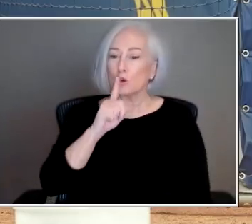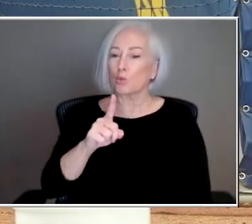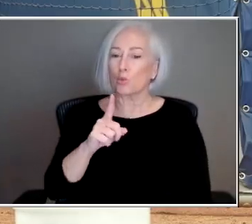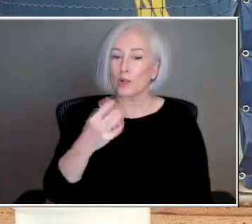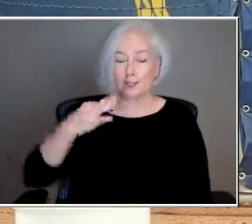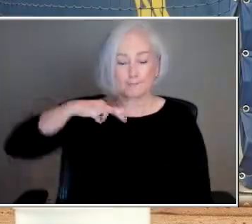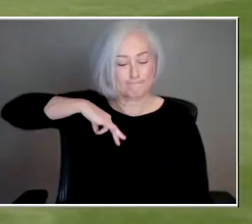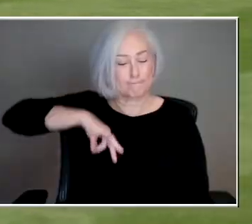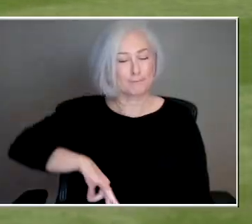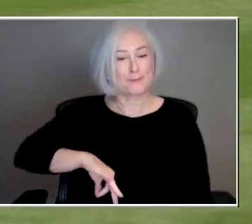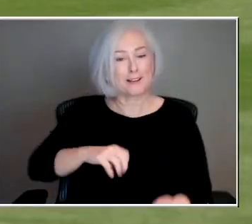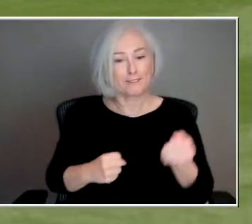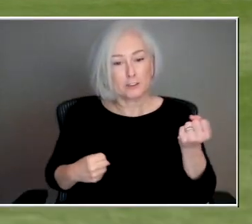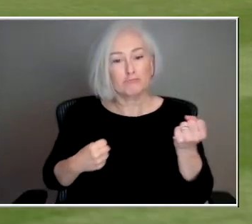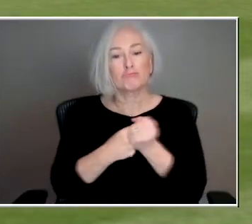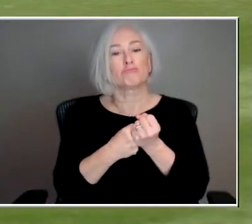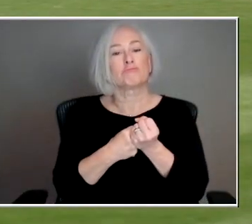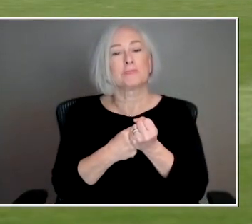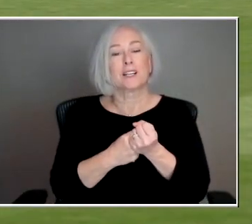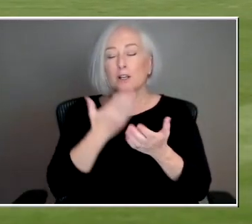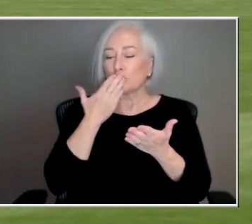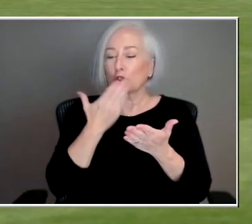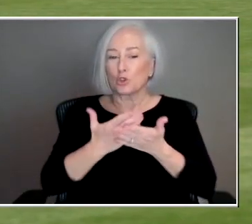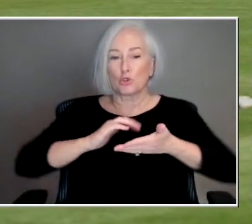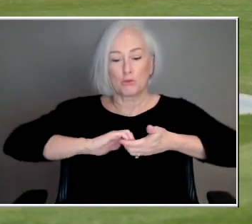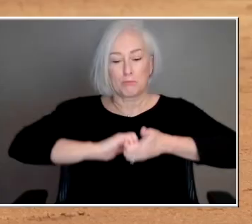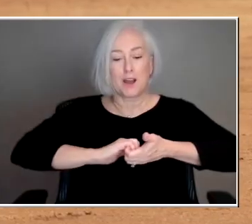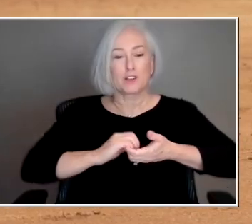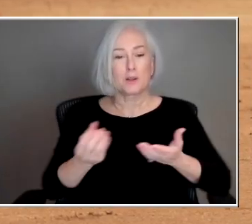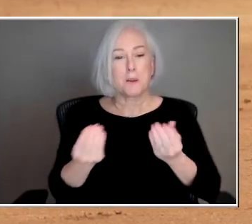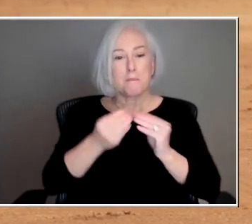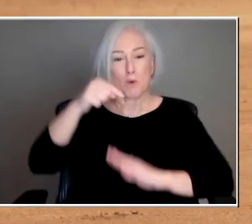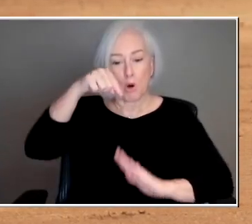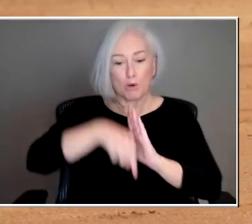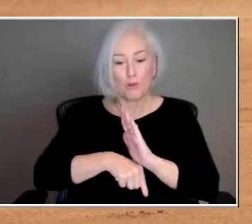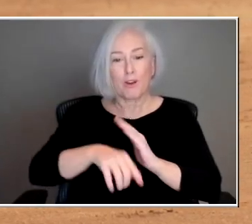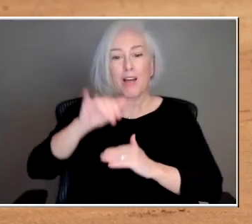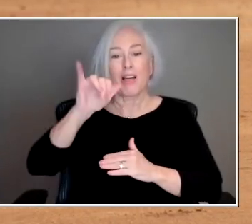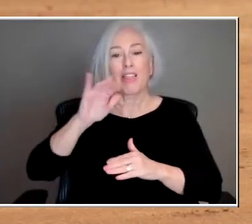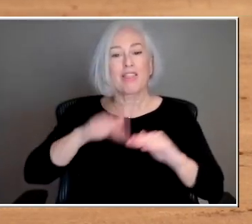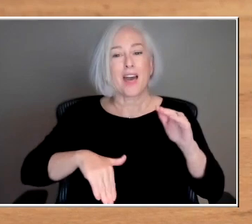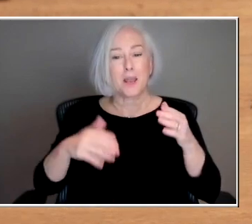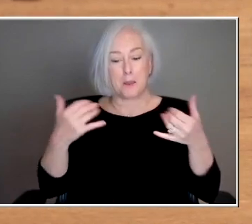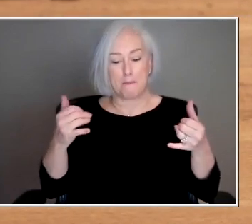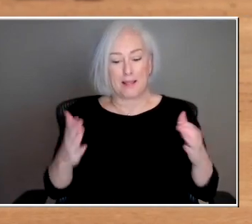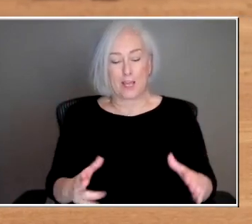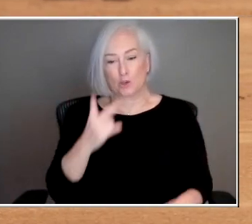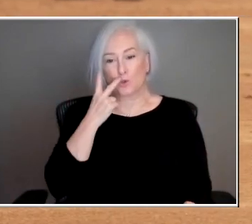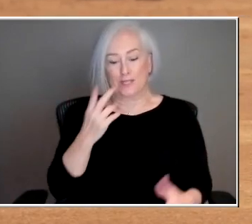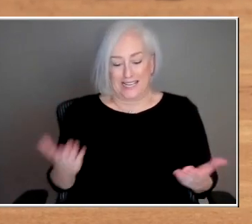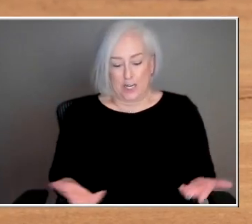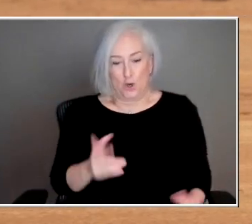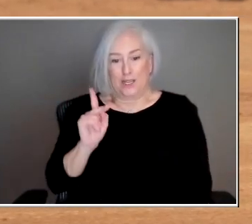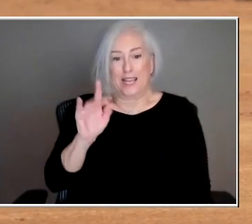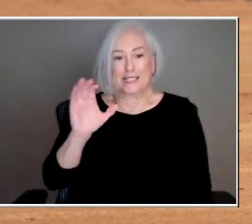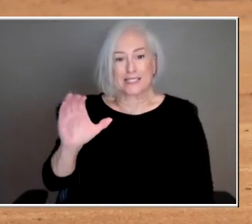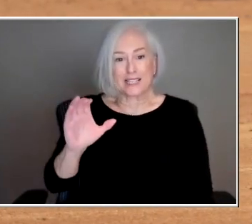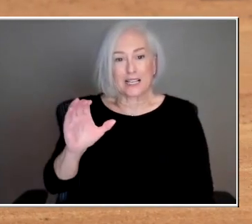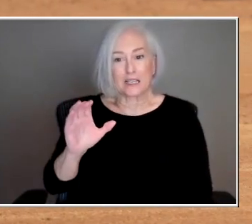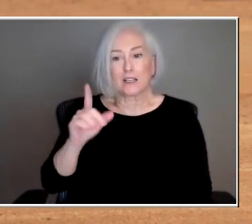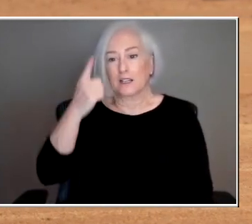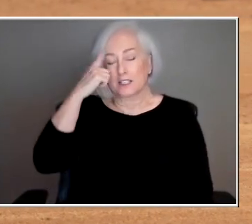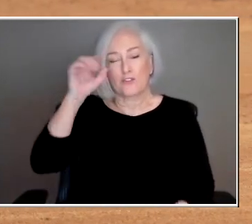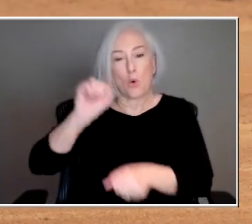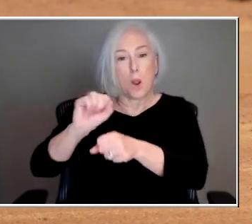great partnership. It extends far deeper than just the players you see here in Kansas City. It extends to employees, extends to our minor league